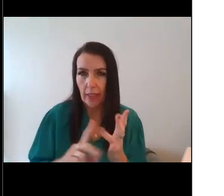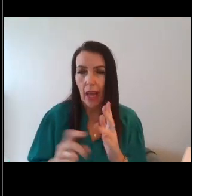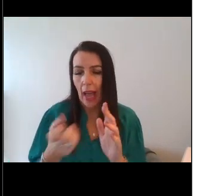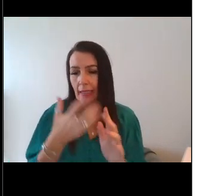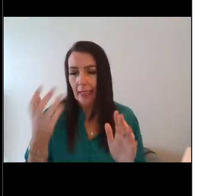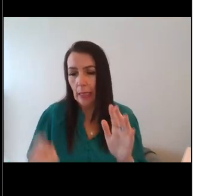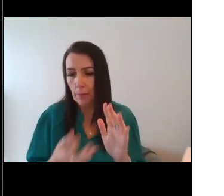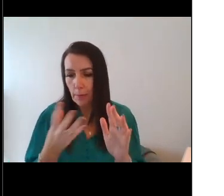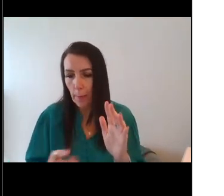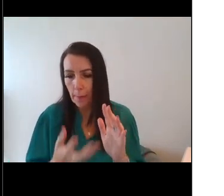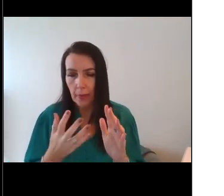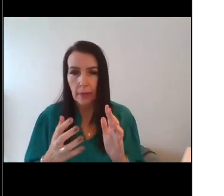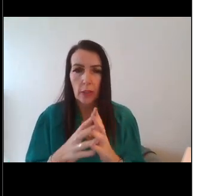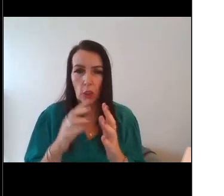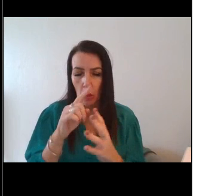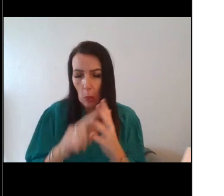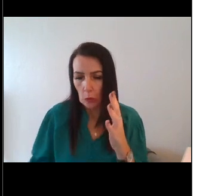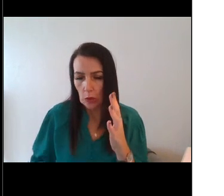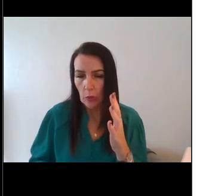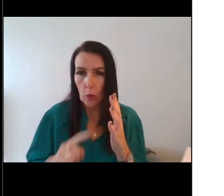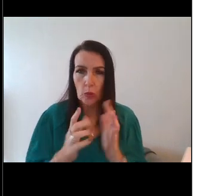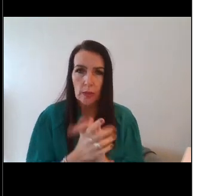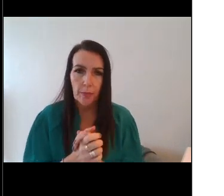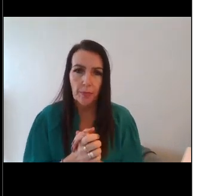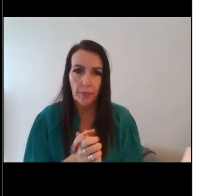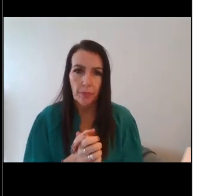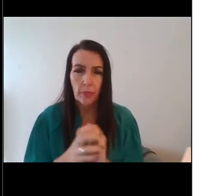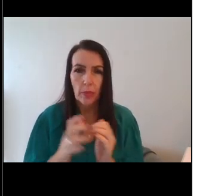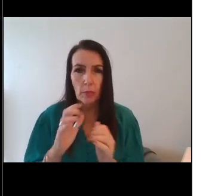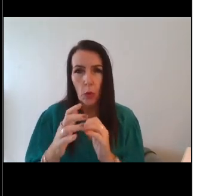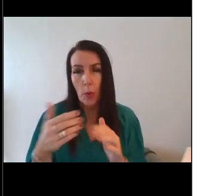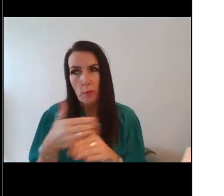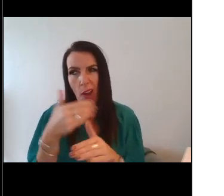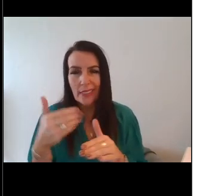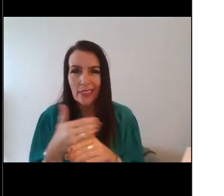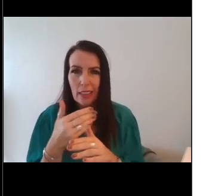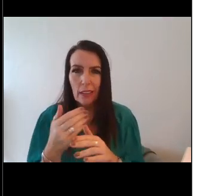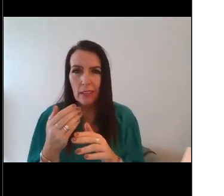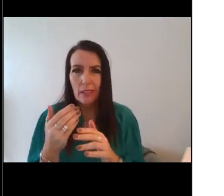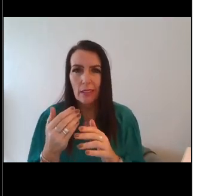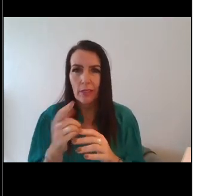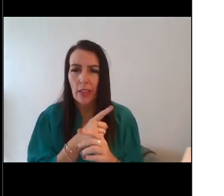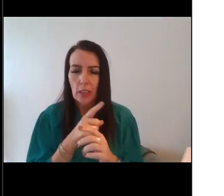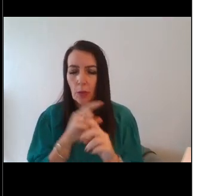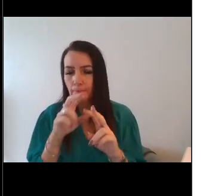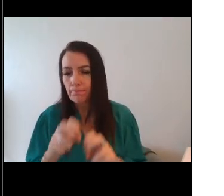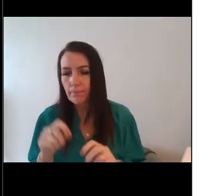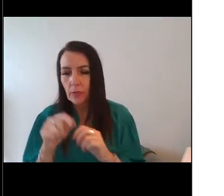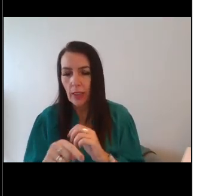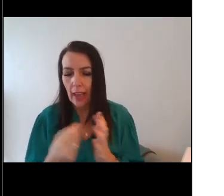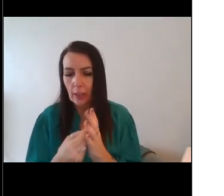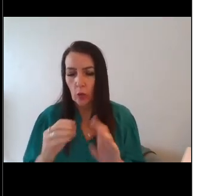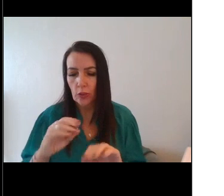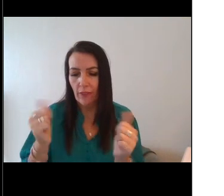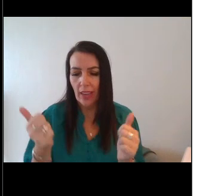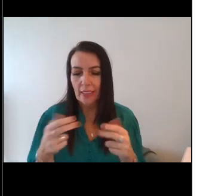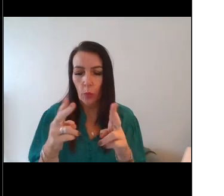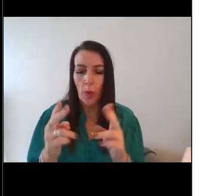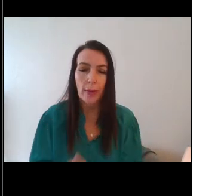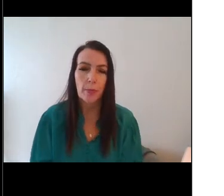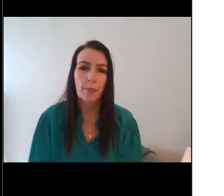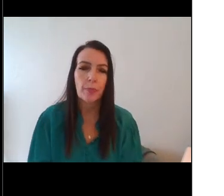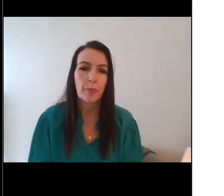ambition scenario we looked at in the first round of modeling, but maybe a more practical view of what could be done in a cost-effective way for homes. So again,